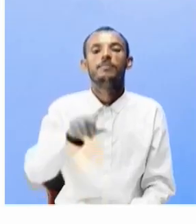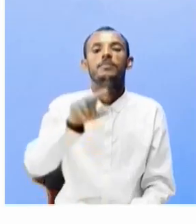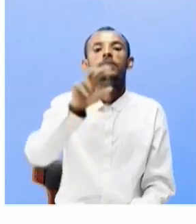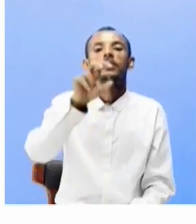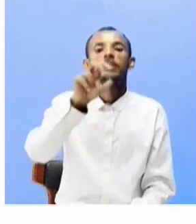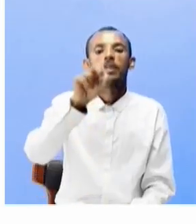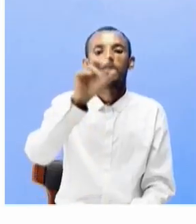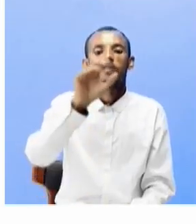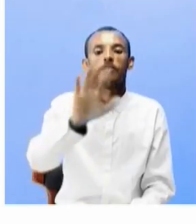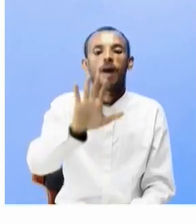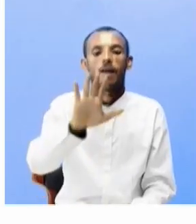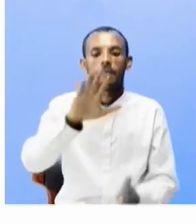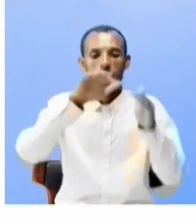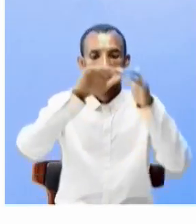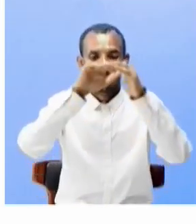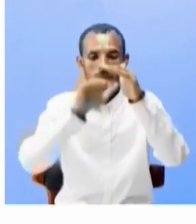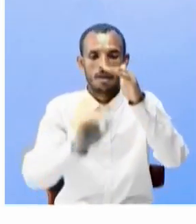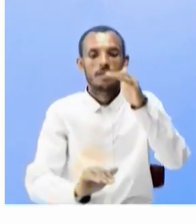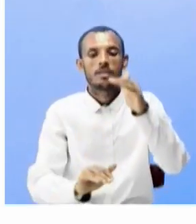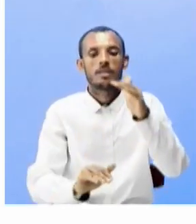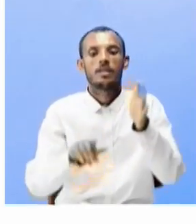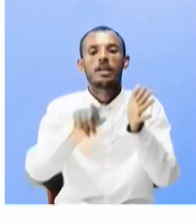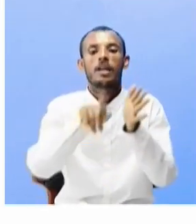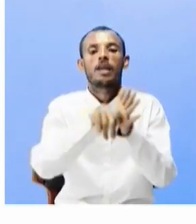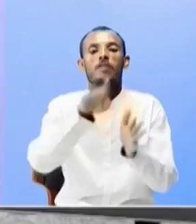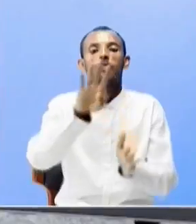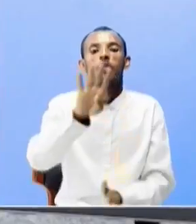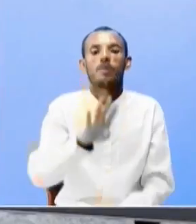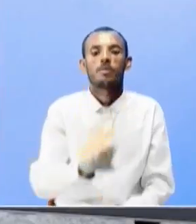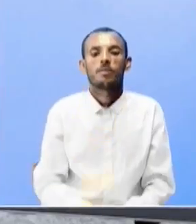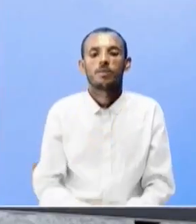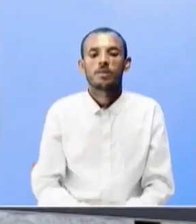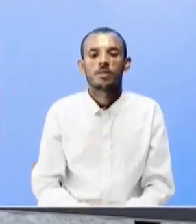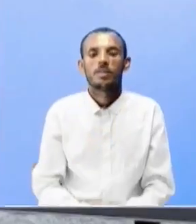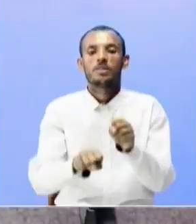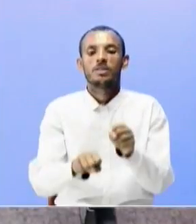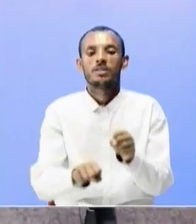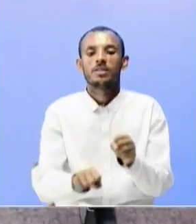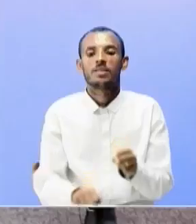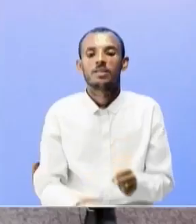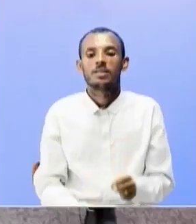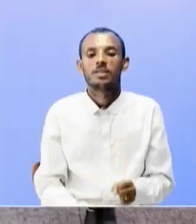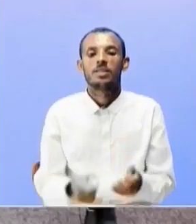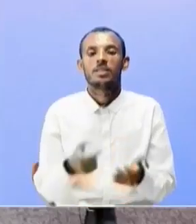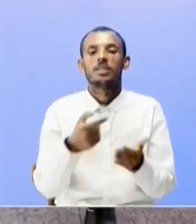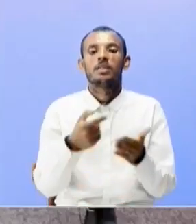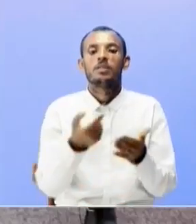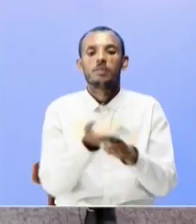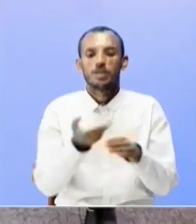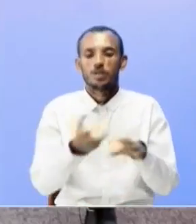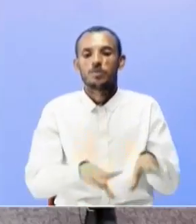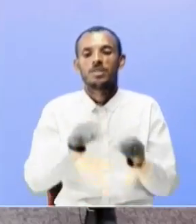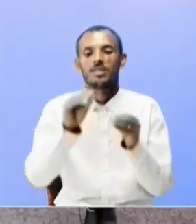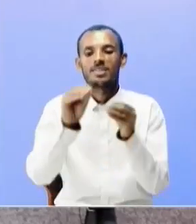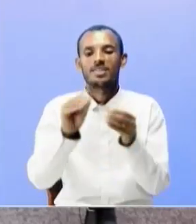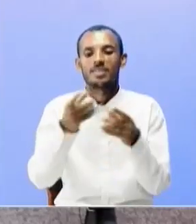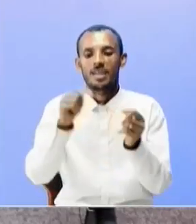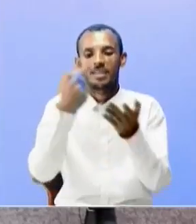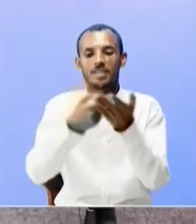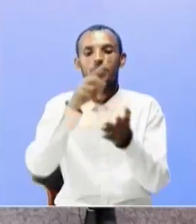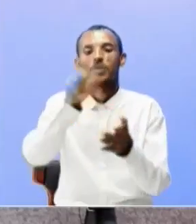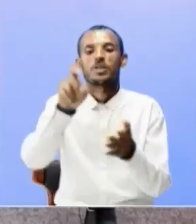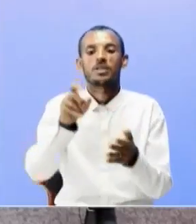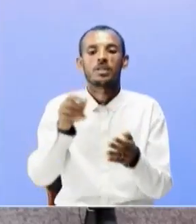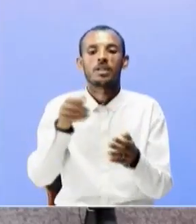35 minus negative 4. So, please students, try this question